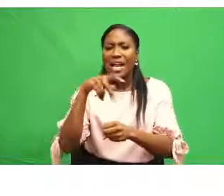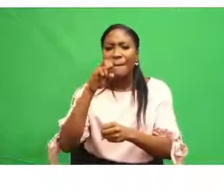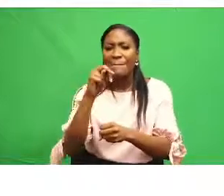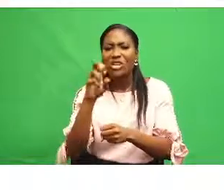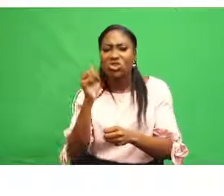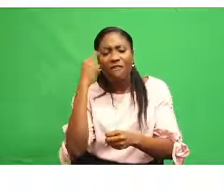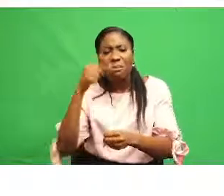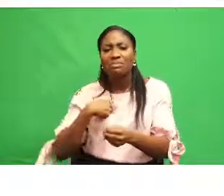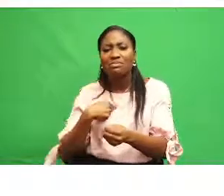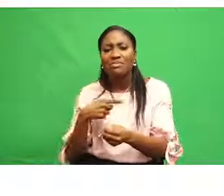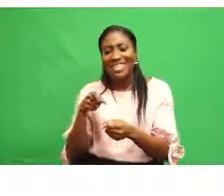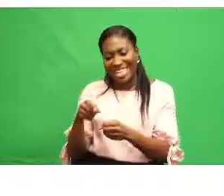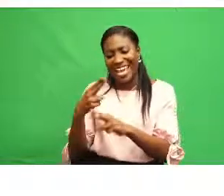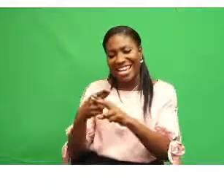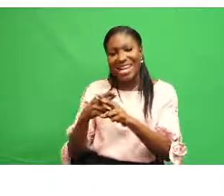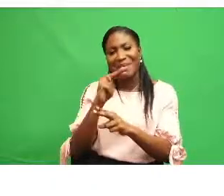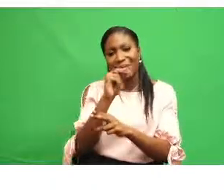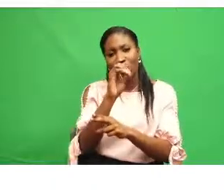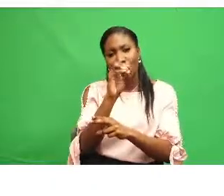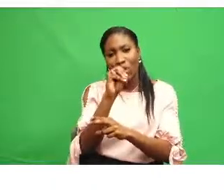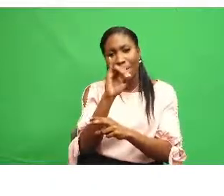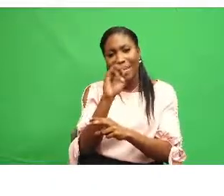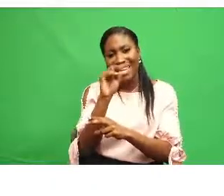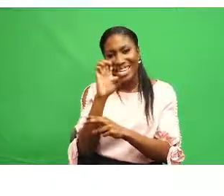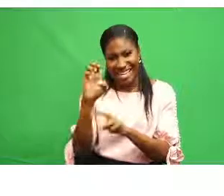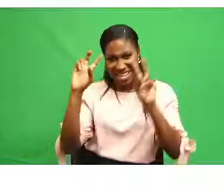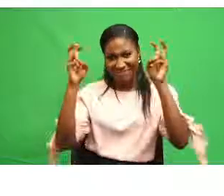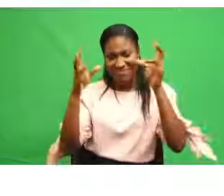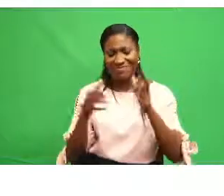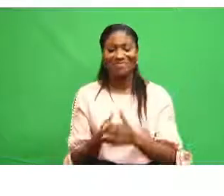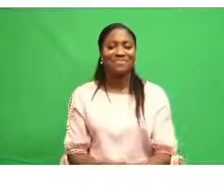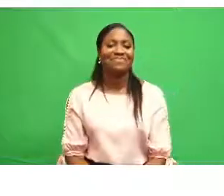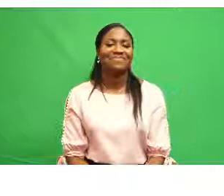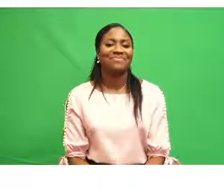any matter relating to your grant. That nominee